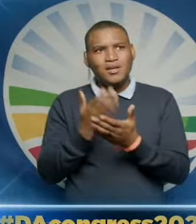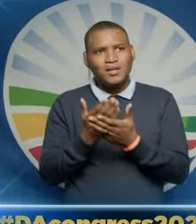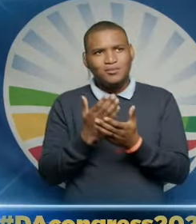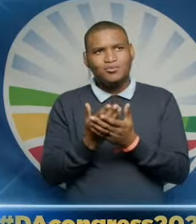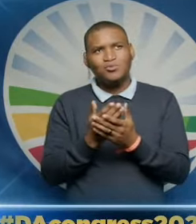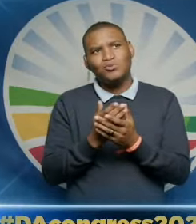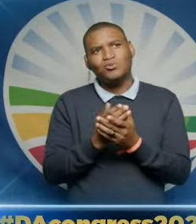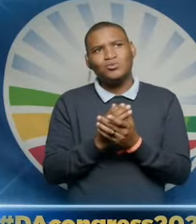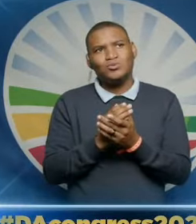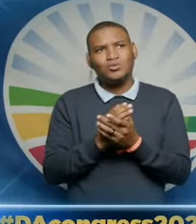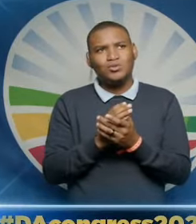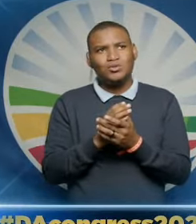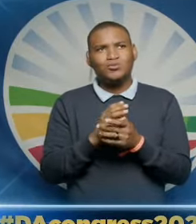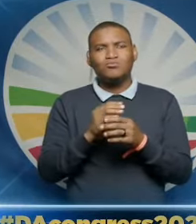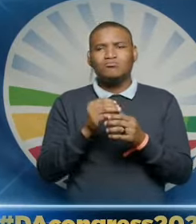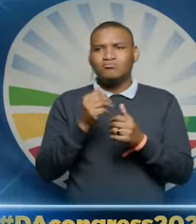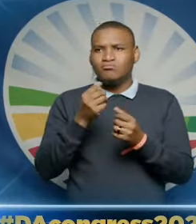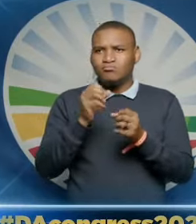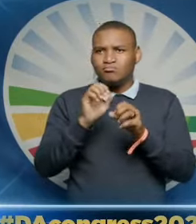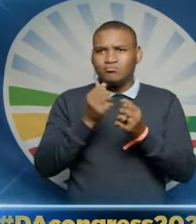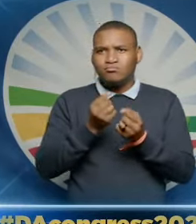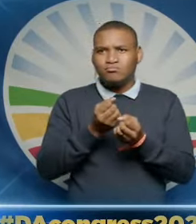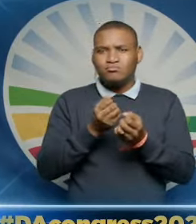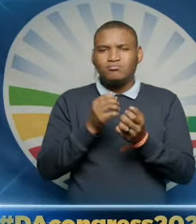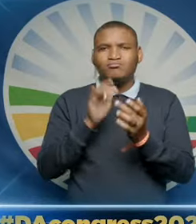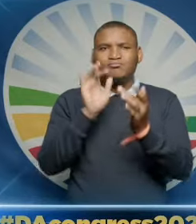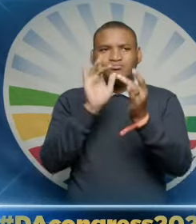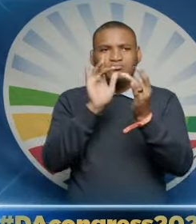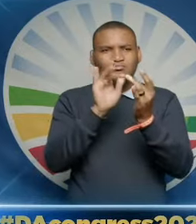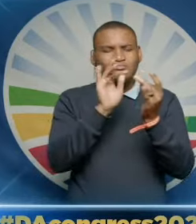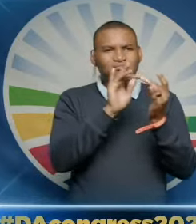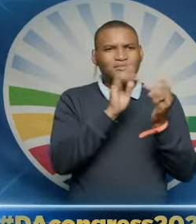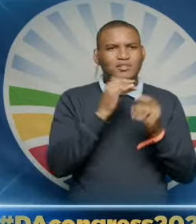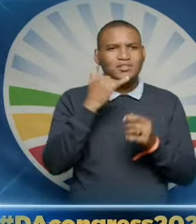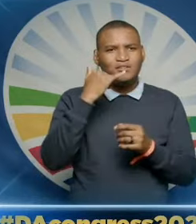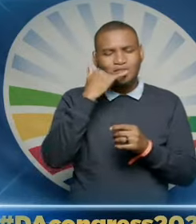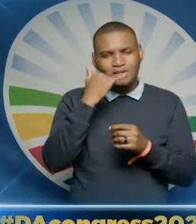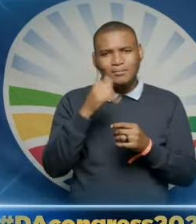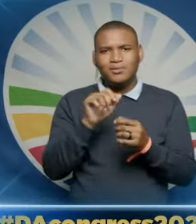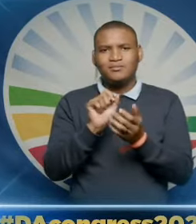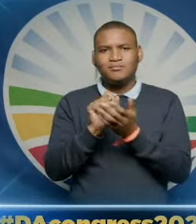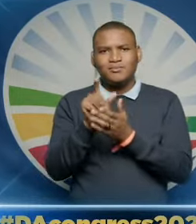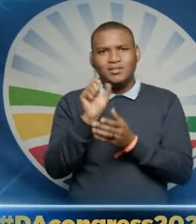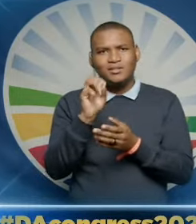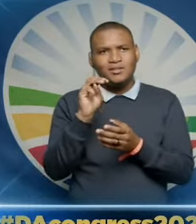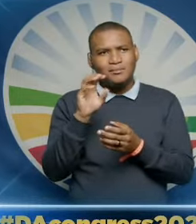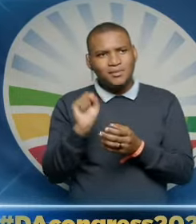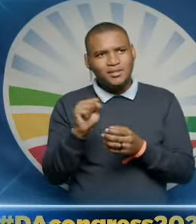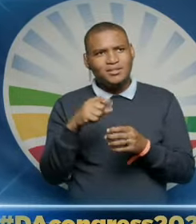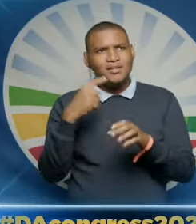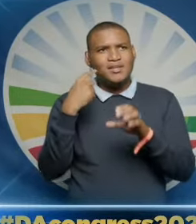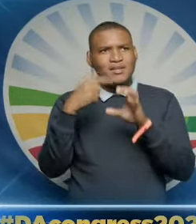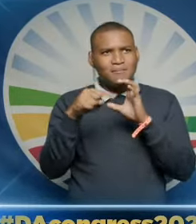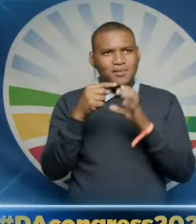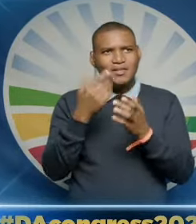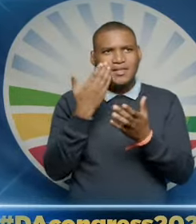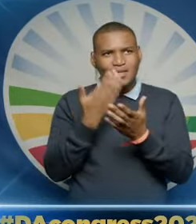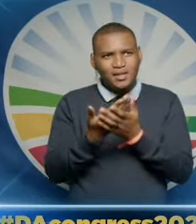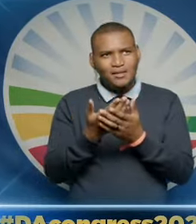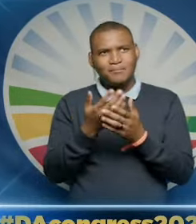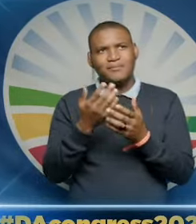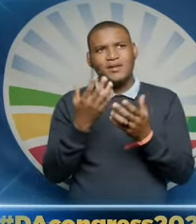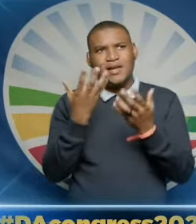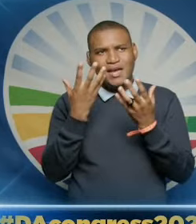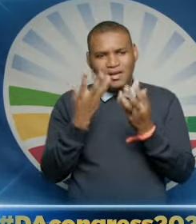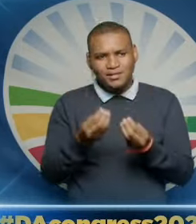reach delegates through cell phone numbers, sending text messages, sending emails. So they've had